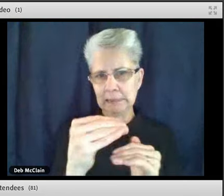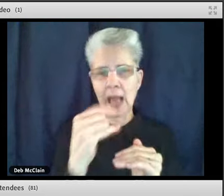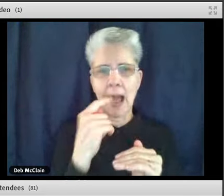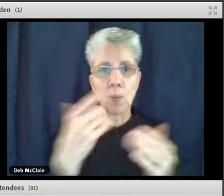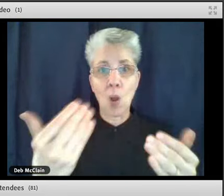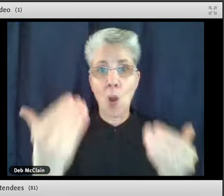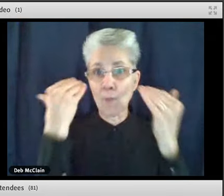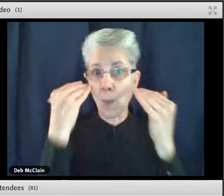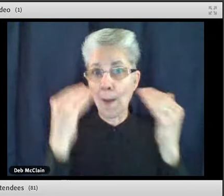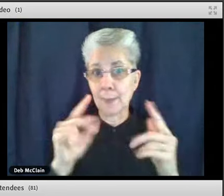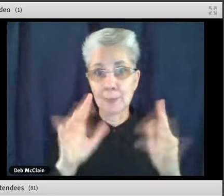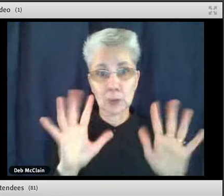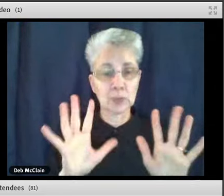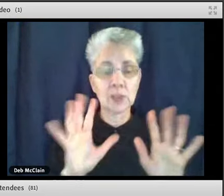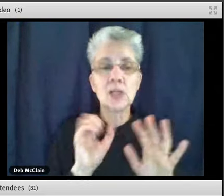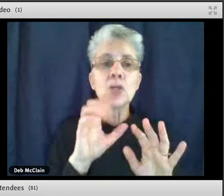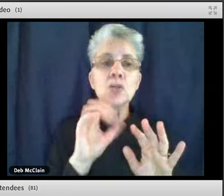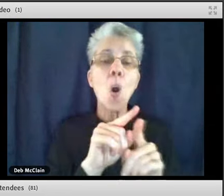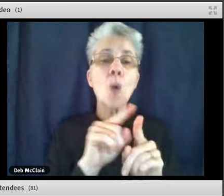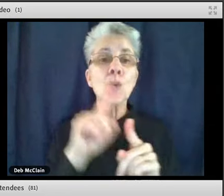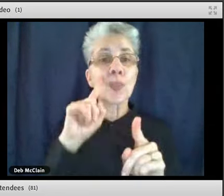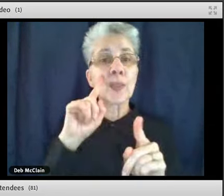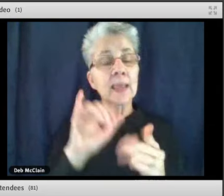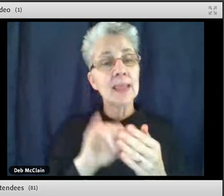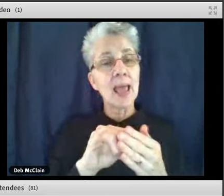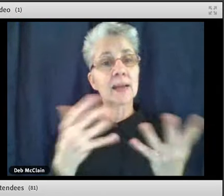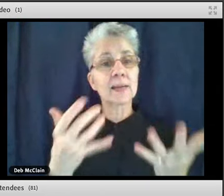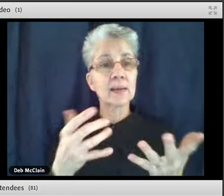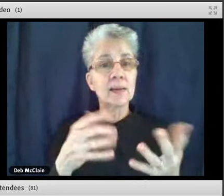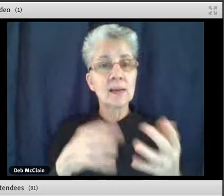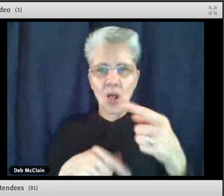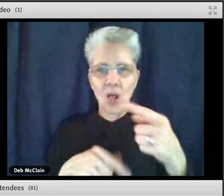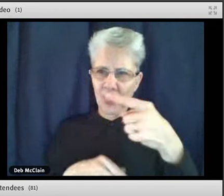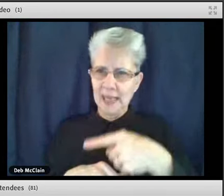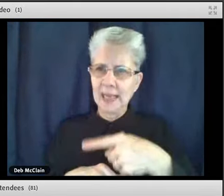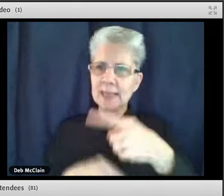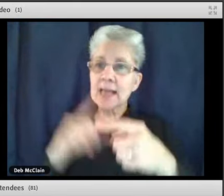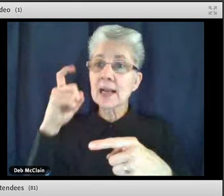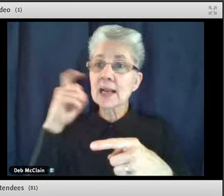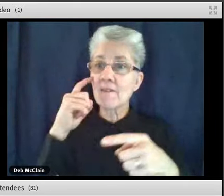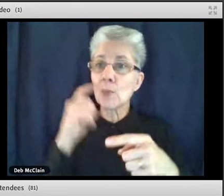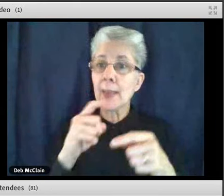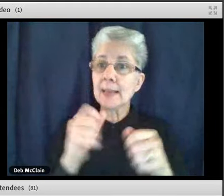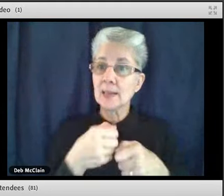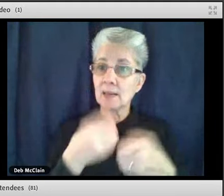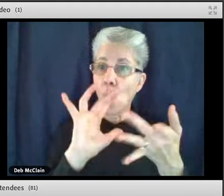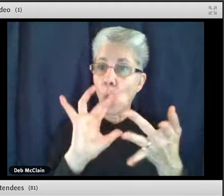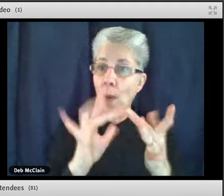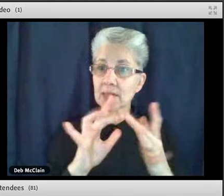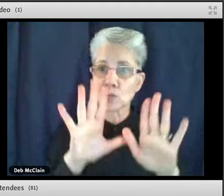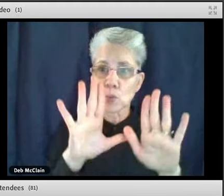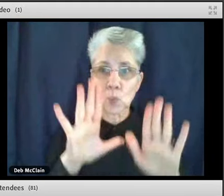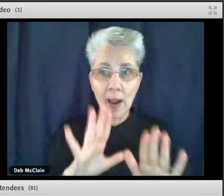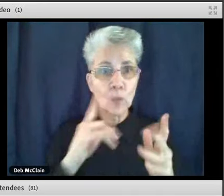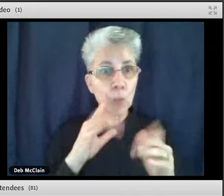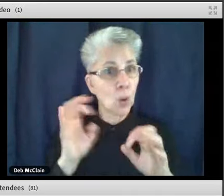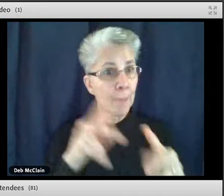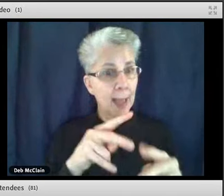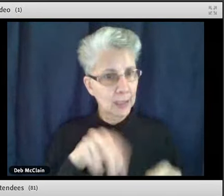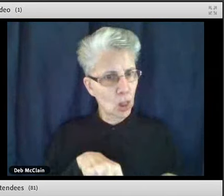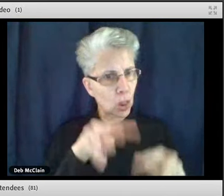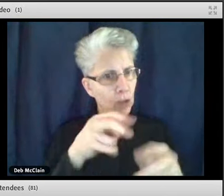because whenever you do a search for coronavirus, immediately anything that you do is going to come back with all the CDC sites. So I think that that was